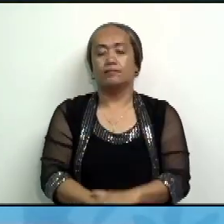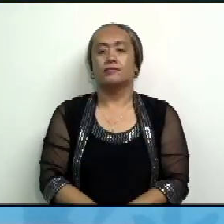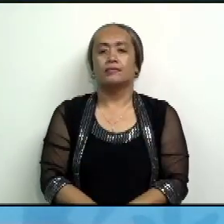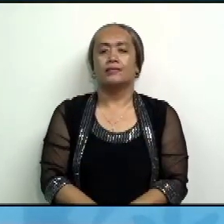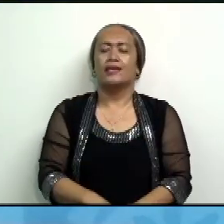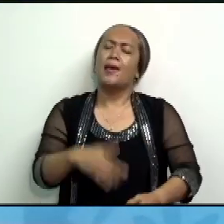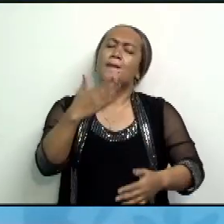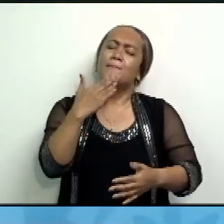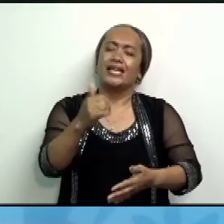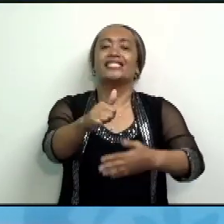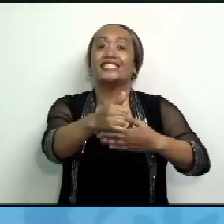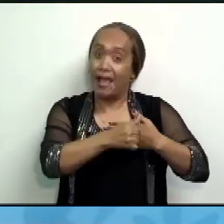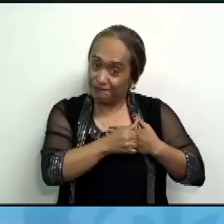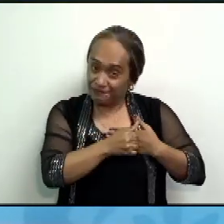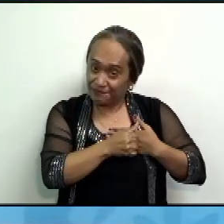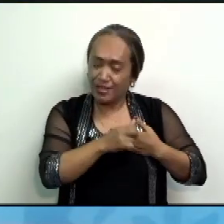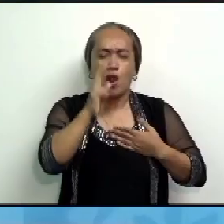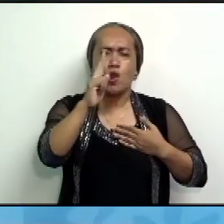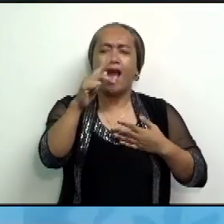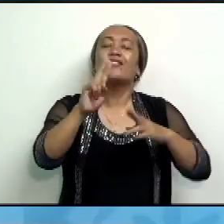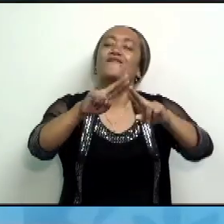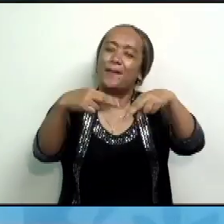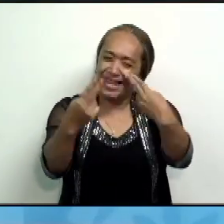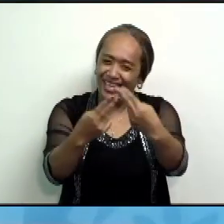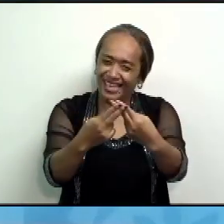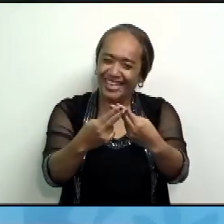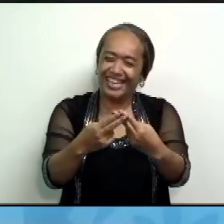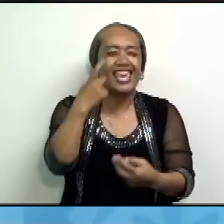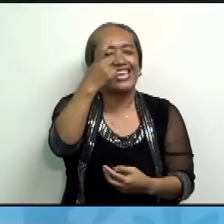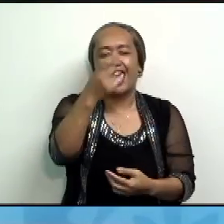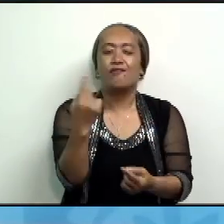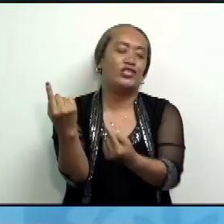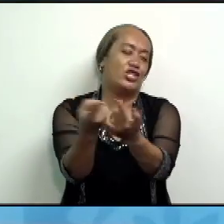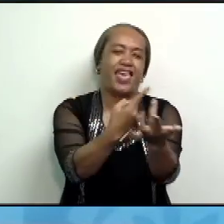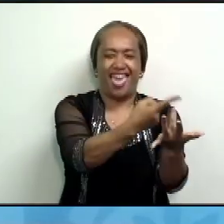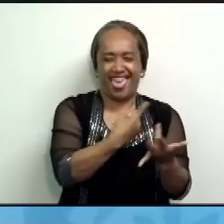Please stay safe, look after your families, and take care of one another.